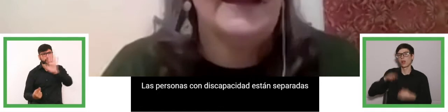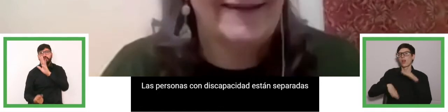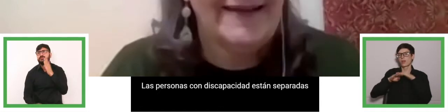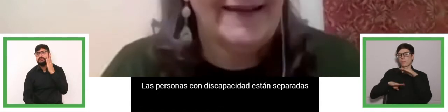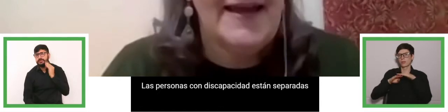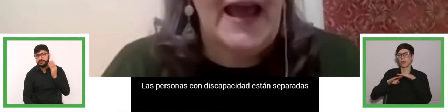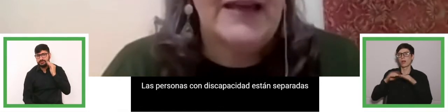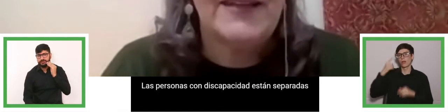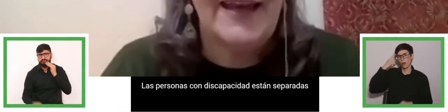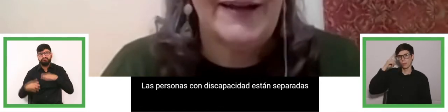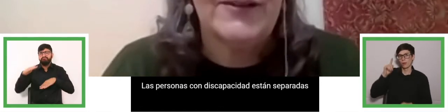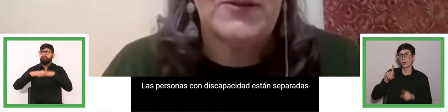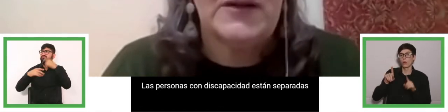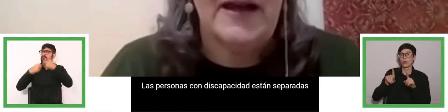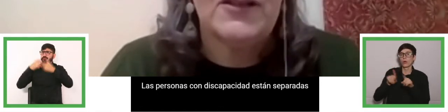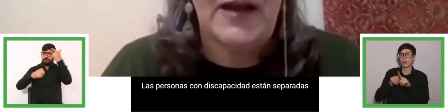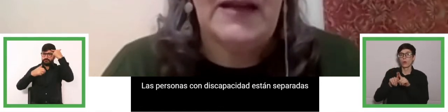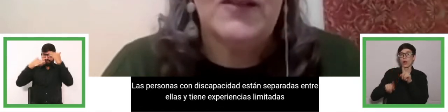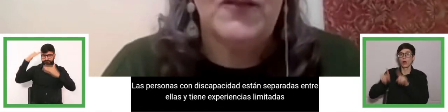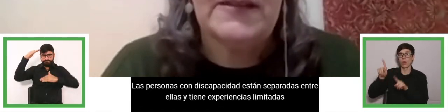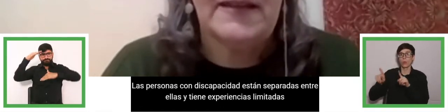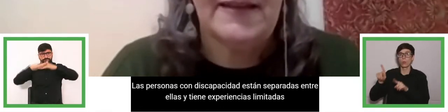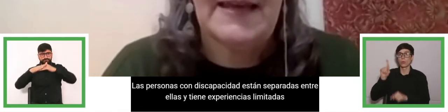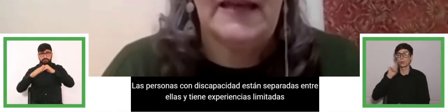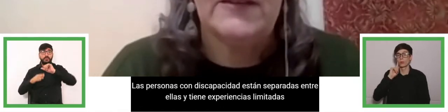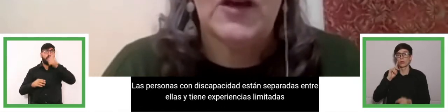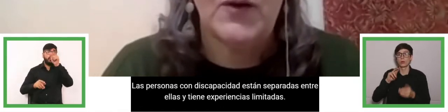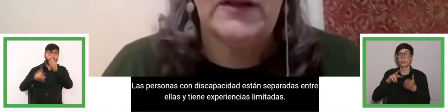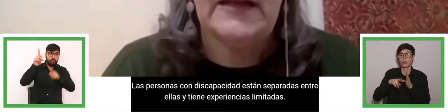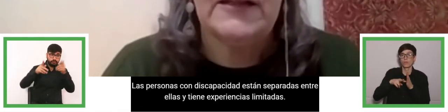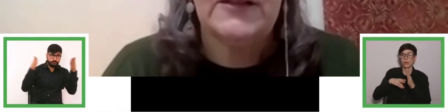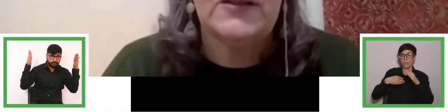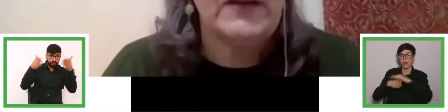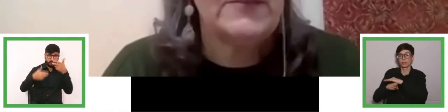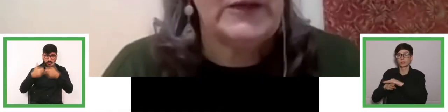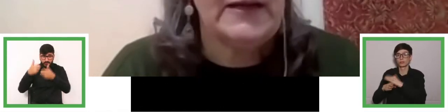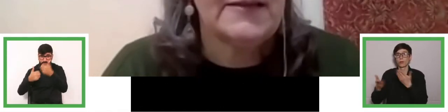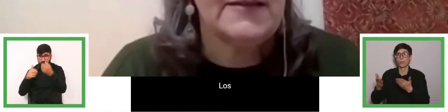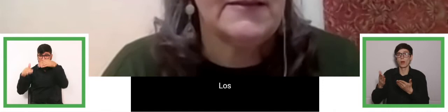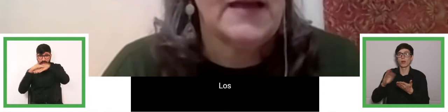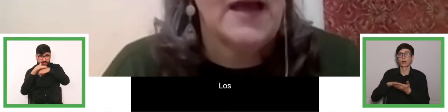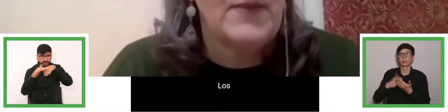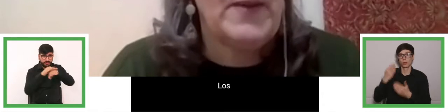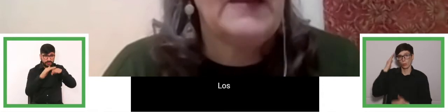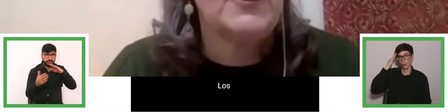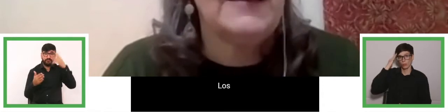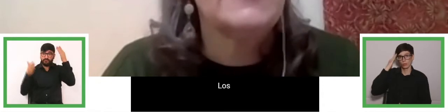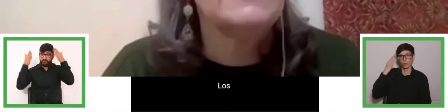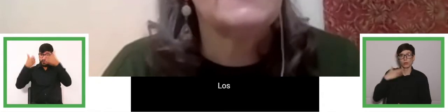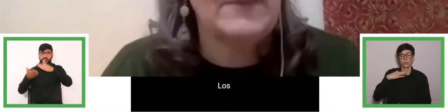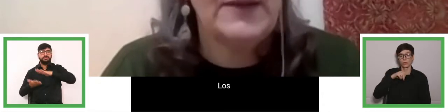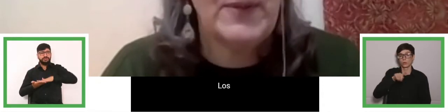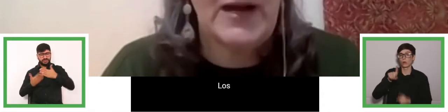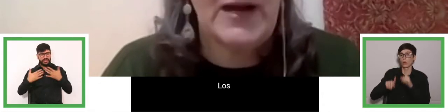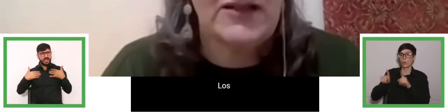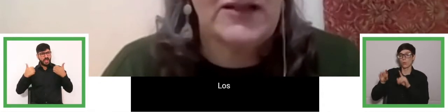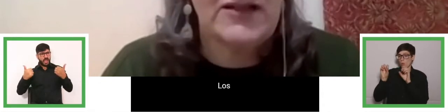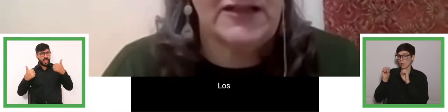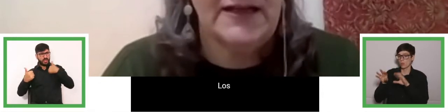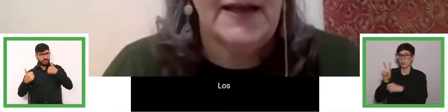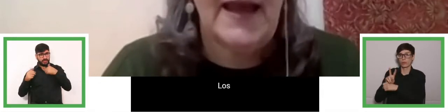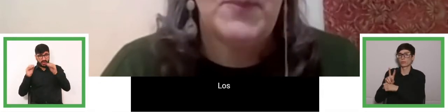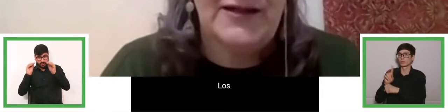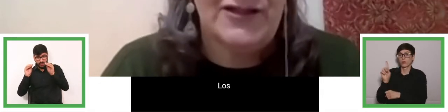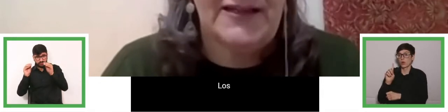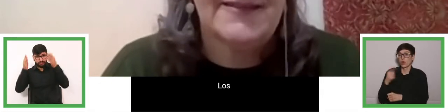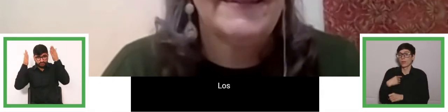productivity. Educators who are not trained to facilitate total inclusive experiences perpetuate systemic oppression